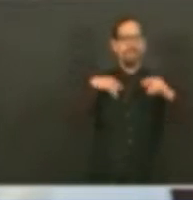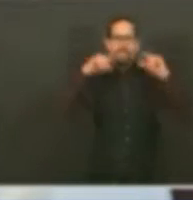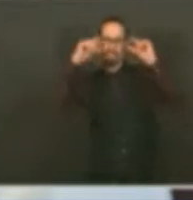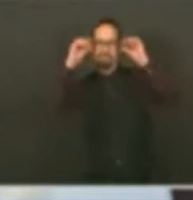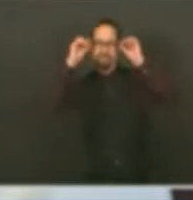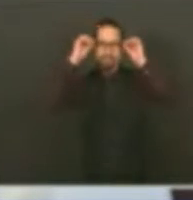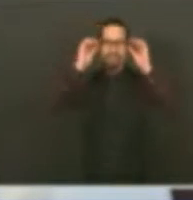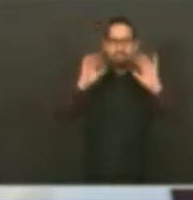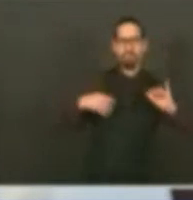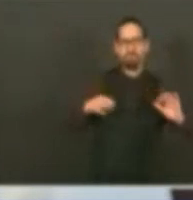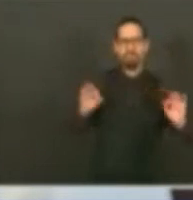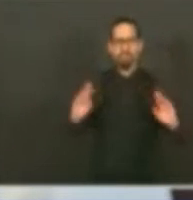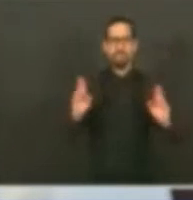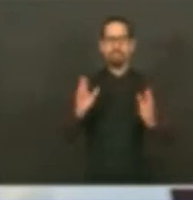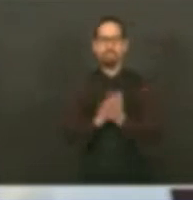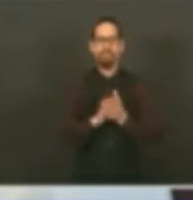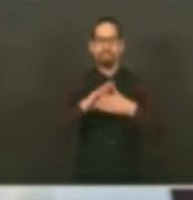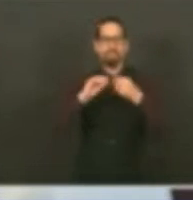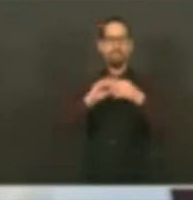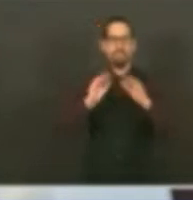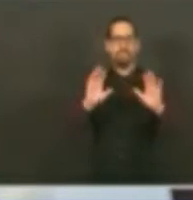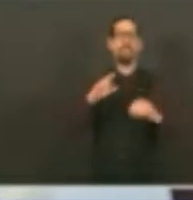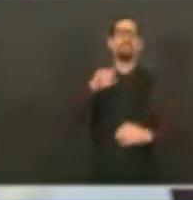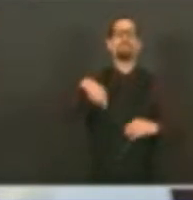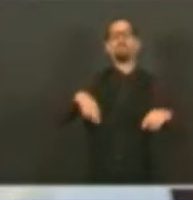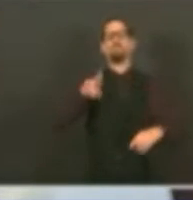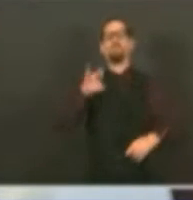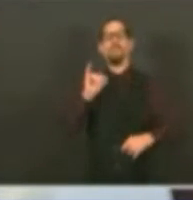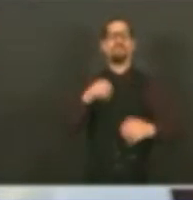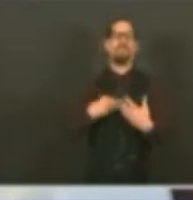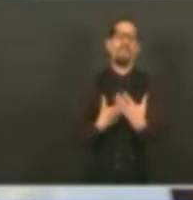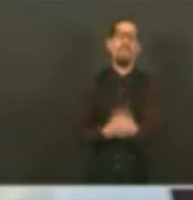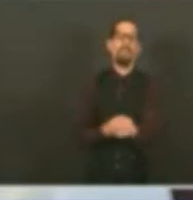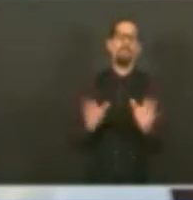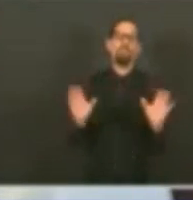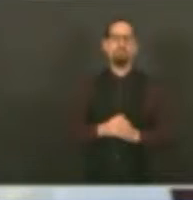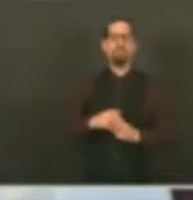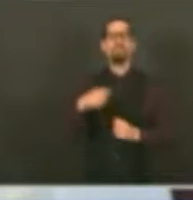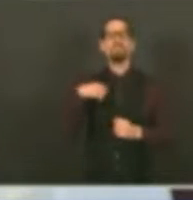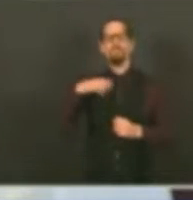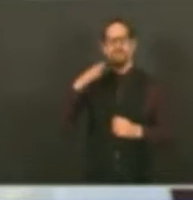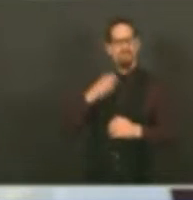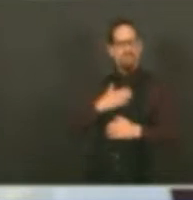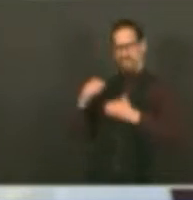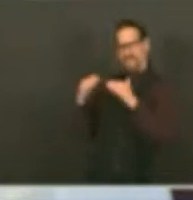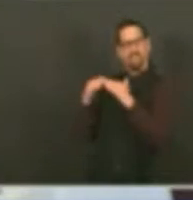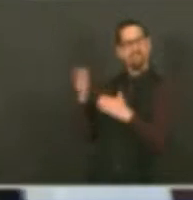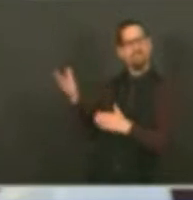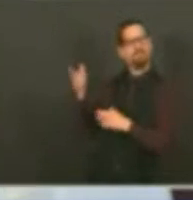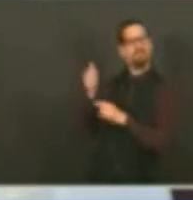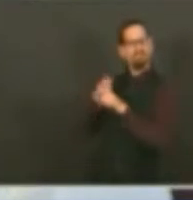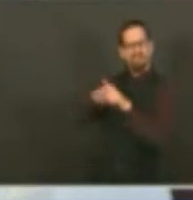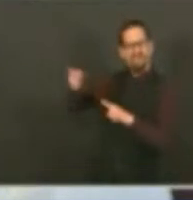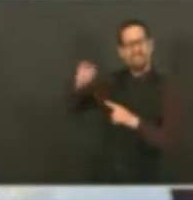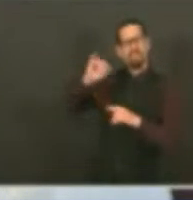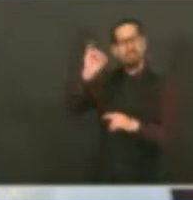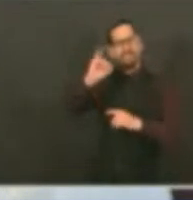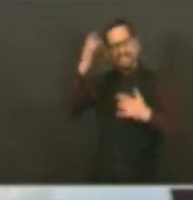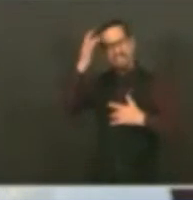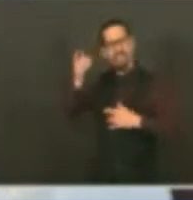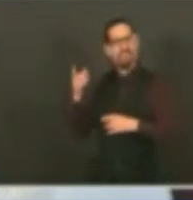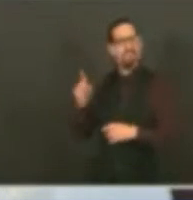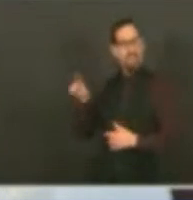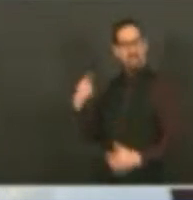Islanders can be confident that in addition to my colleague in infectious disease, Dr. Chan, there's an entire team of